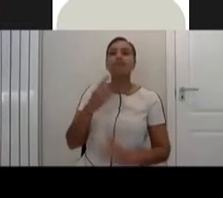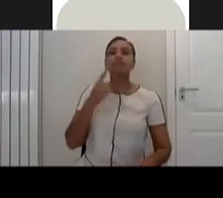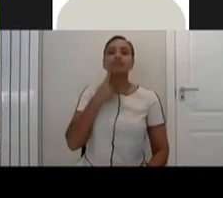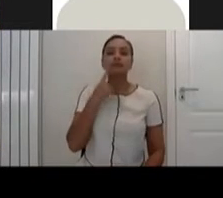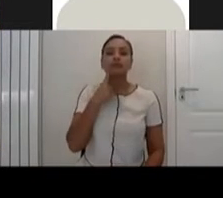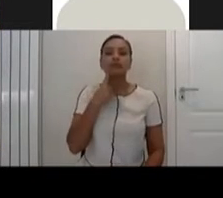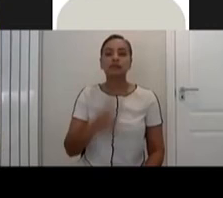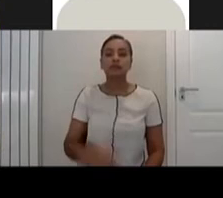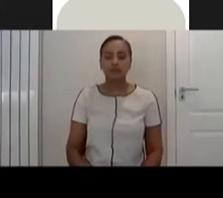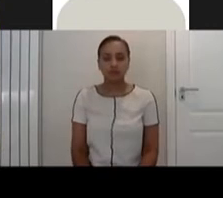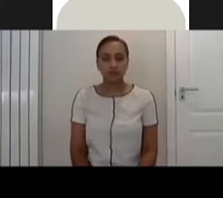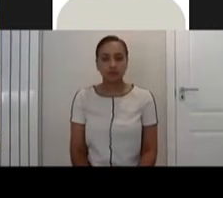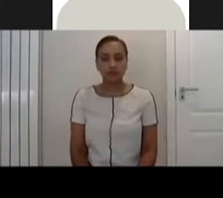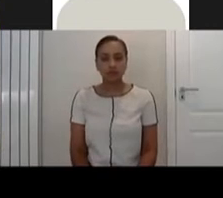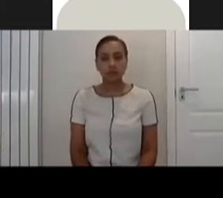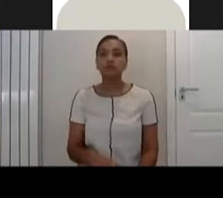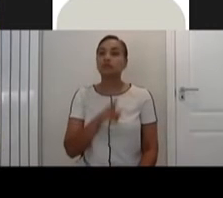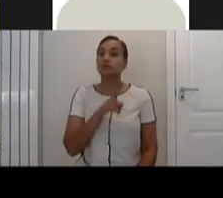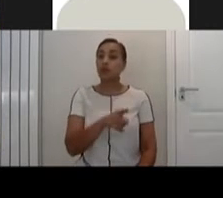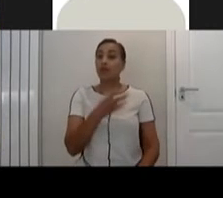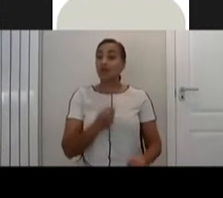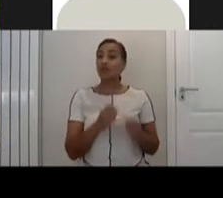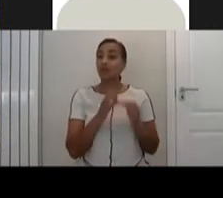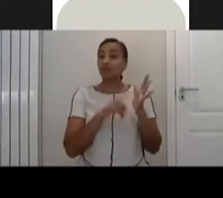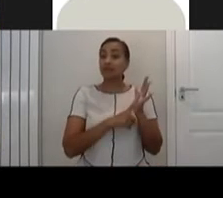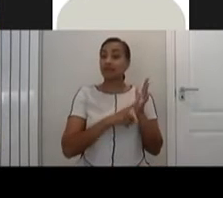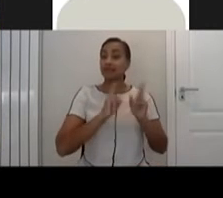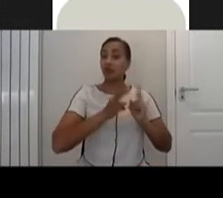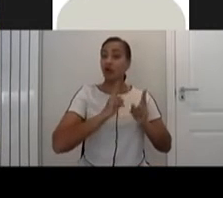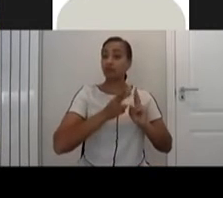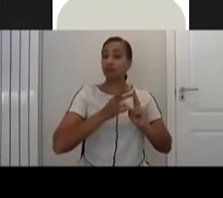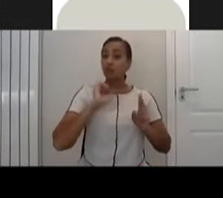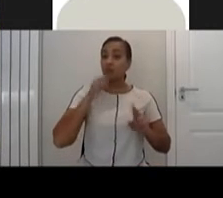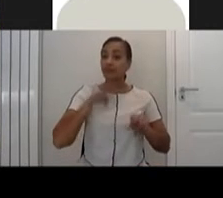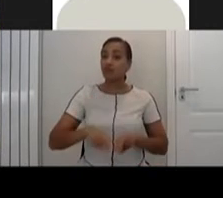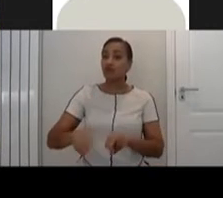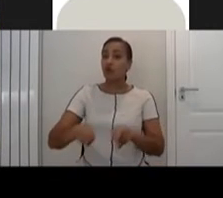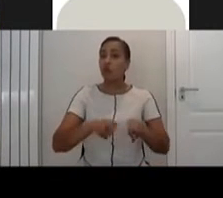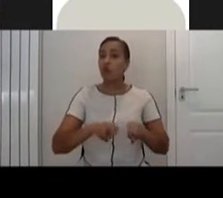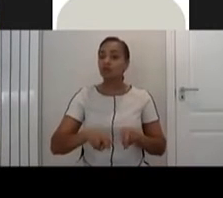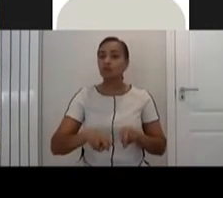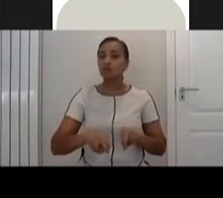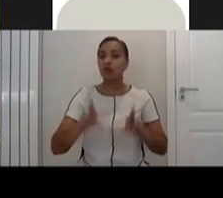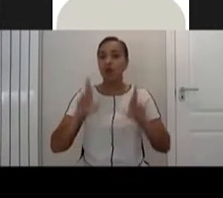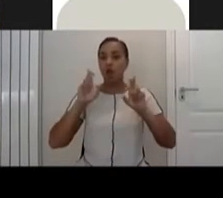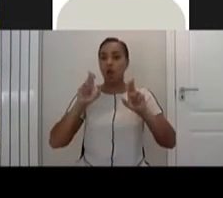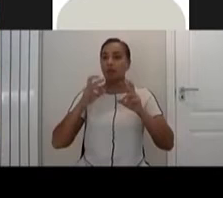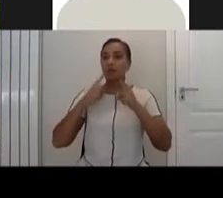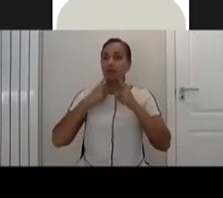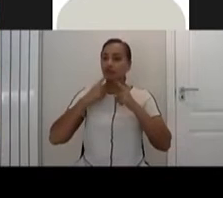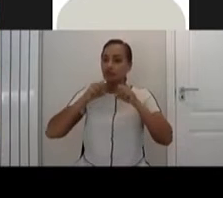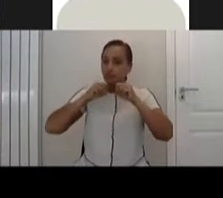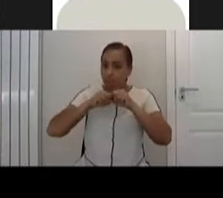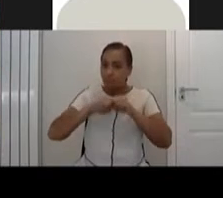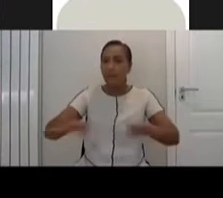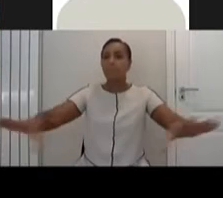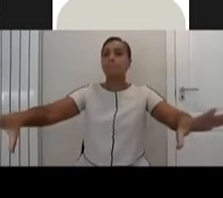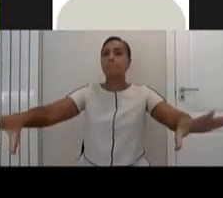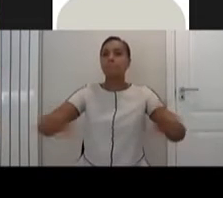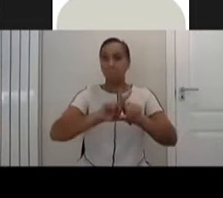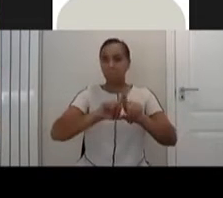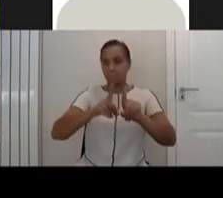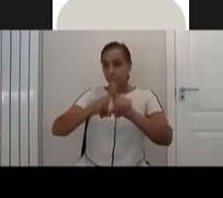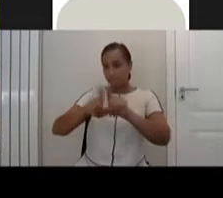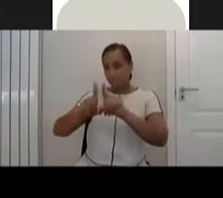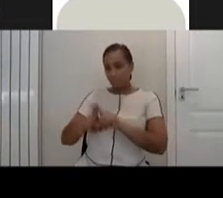got Pri with the BSO interpreter, we're recording it, and we're hoping that we can try and get messages out in various ways to